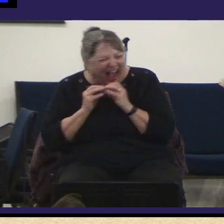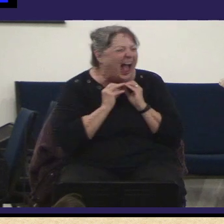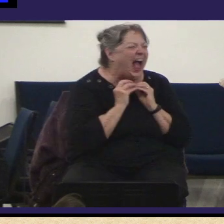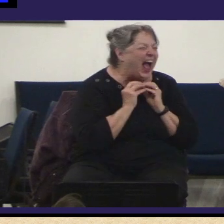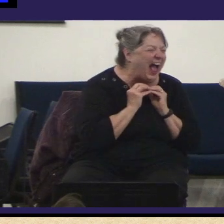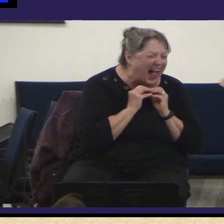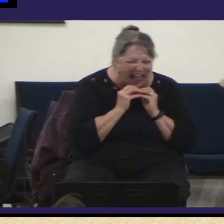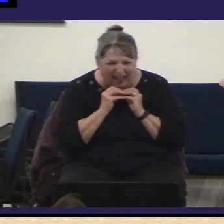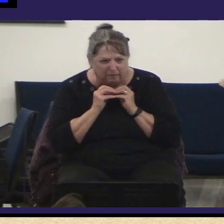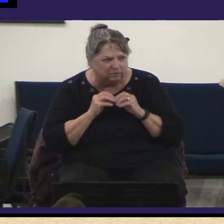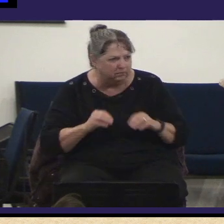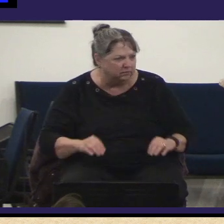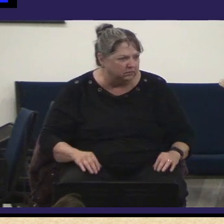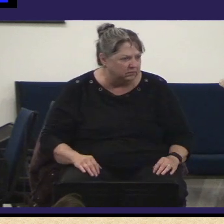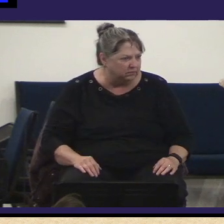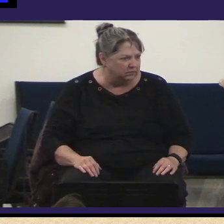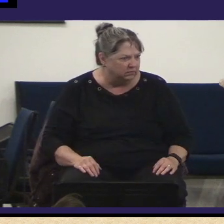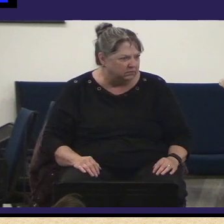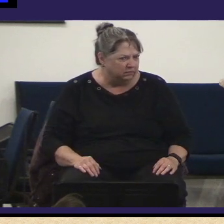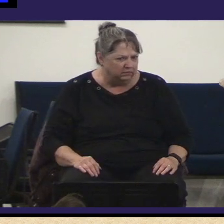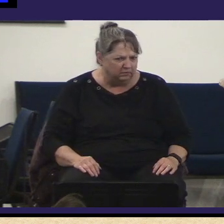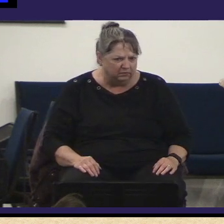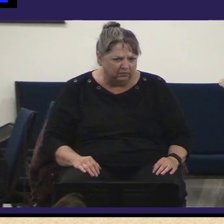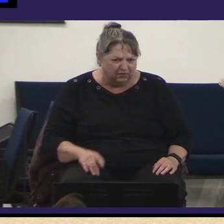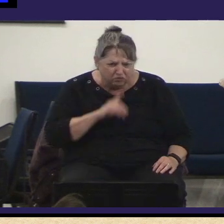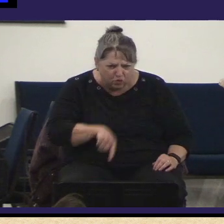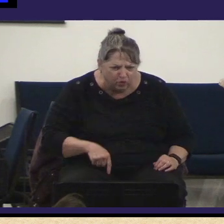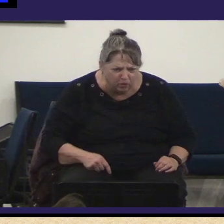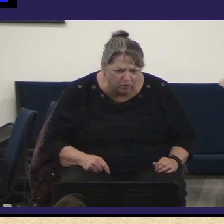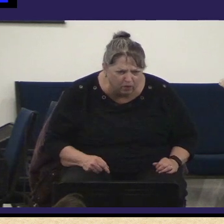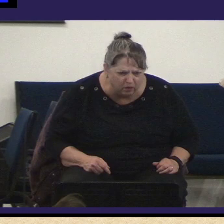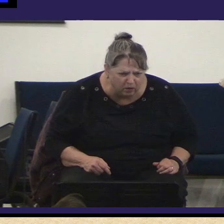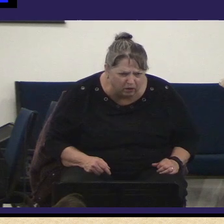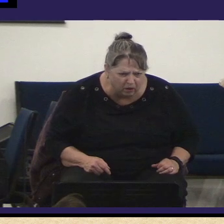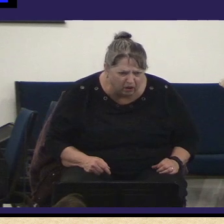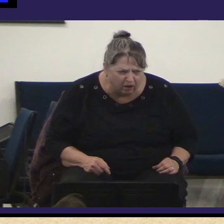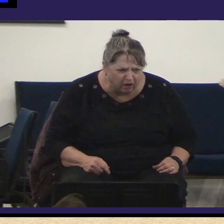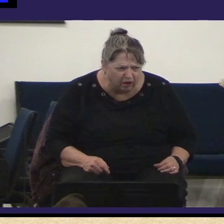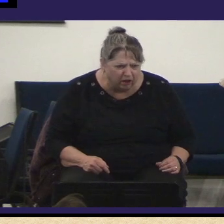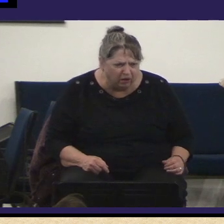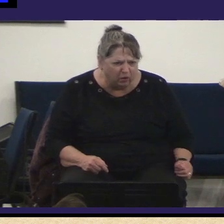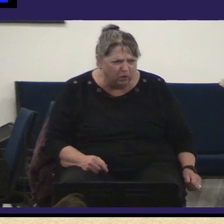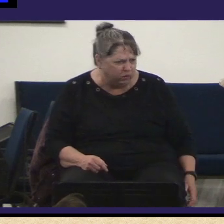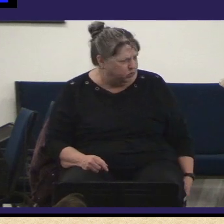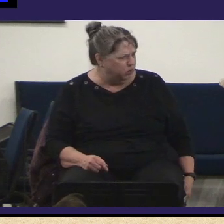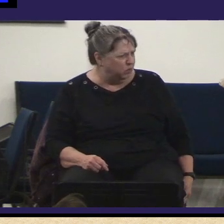to take for ourselves. This is good spiritual inventory.